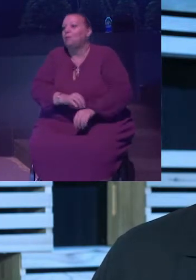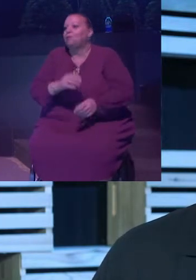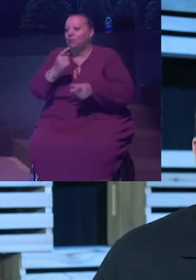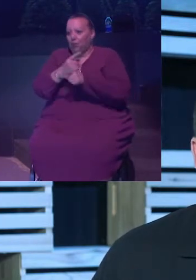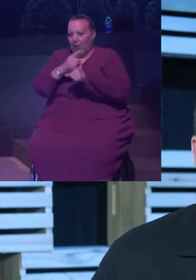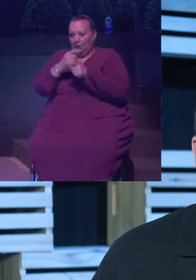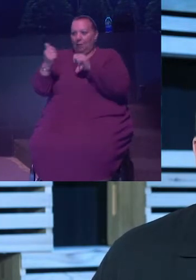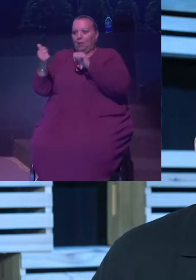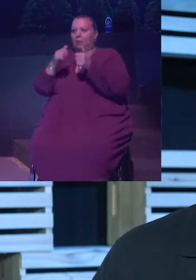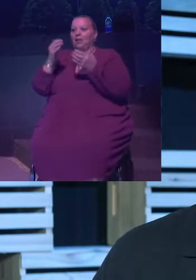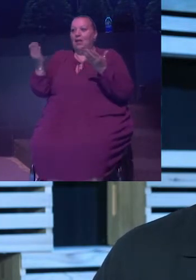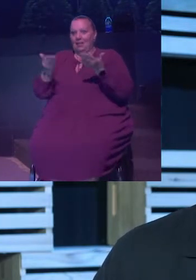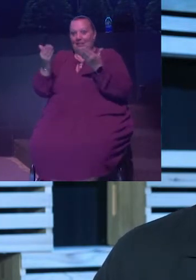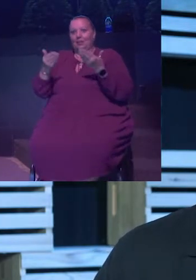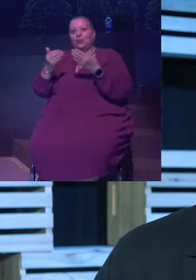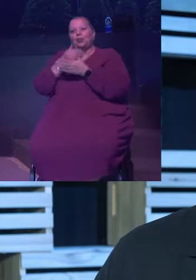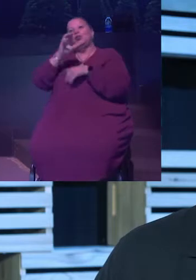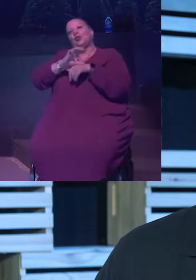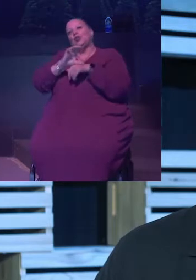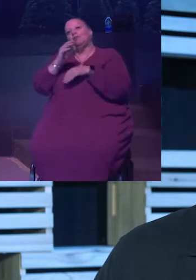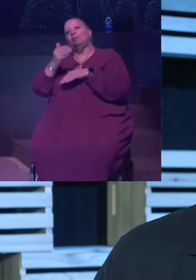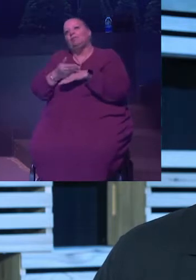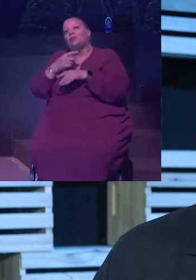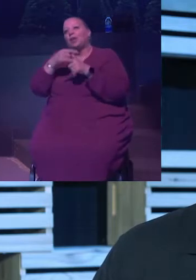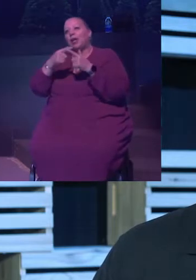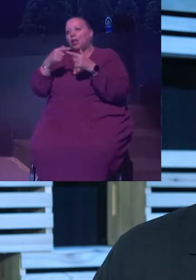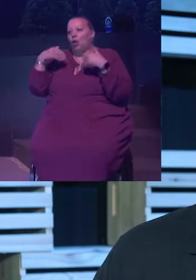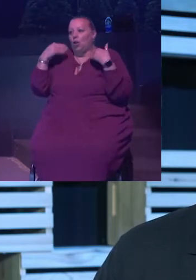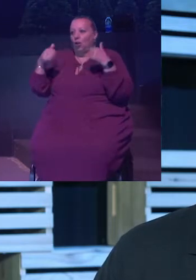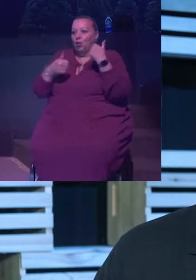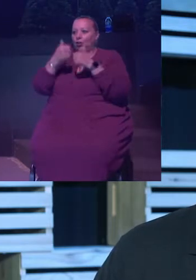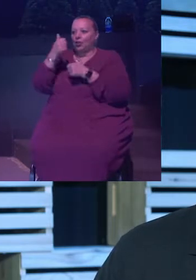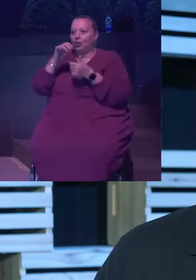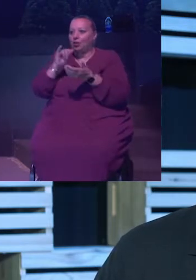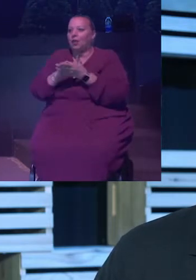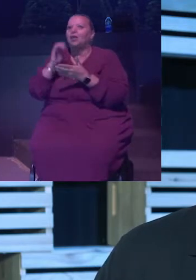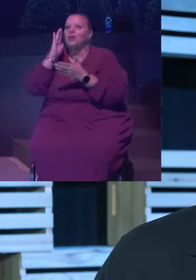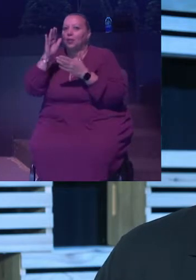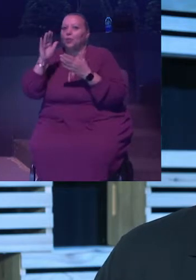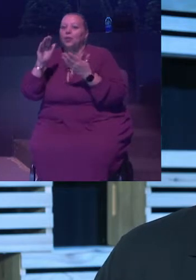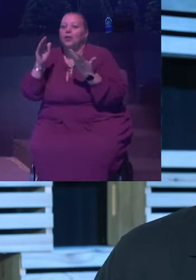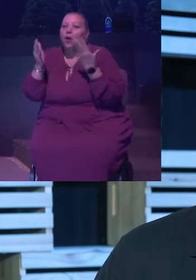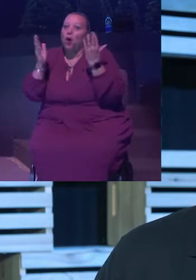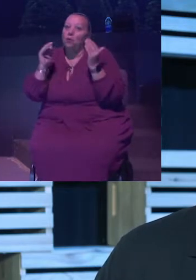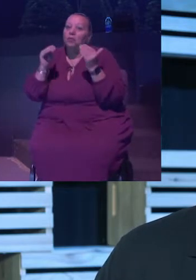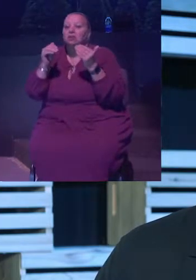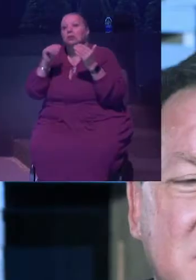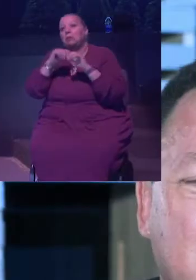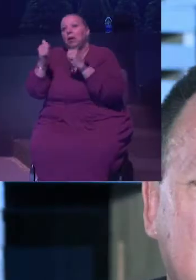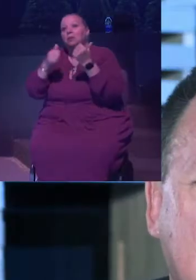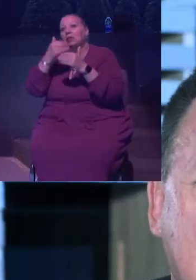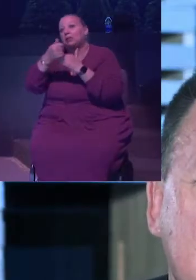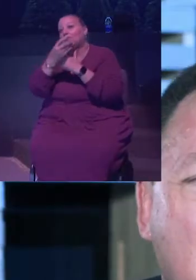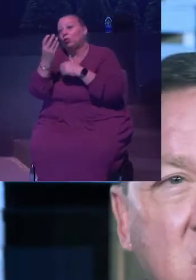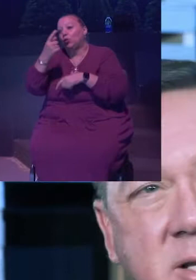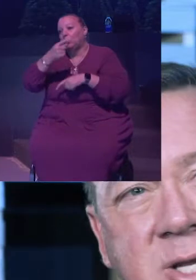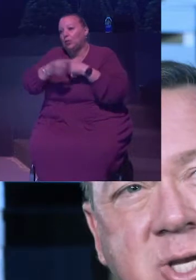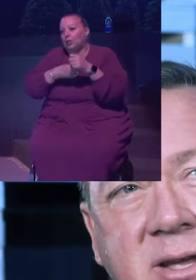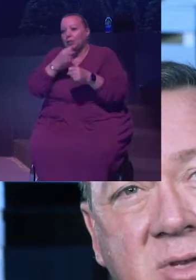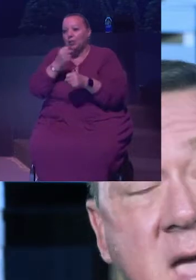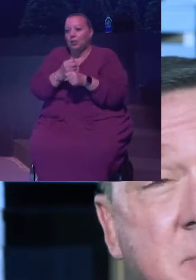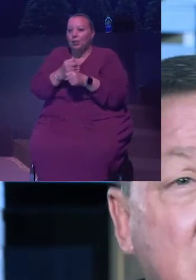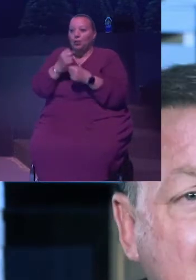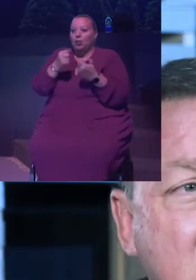gotten baptized here at the new church, and our youngest, we hope she will get baptized in the next couple of years as well. So when the